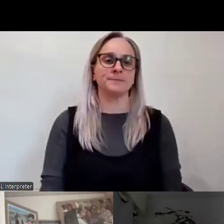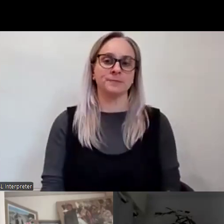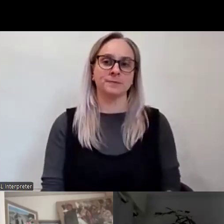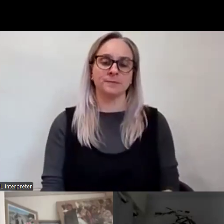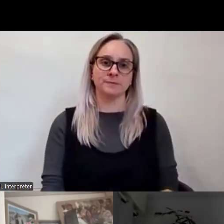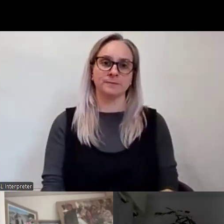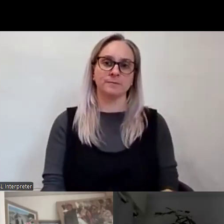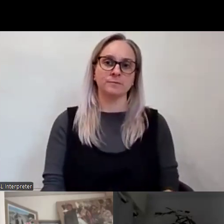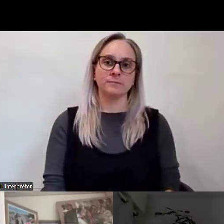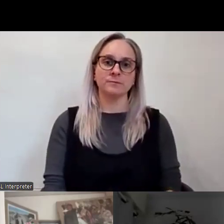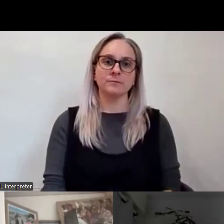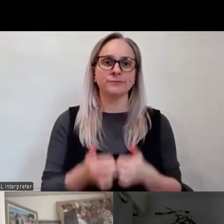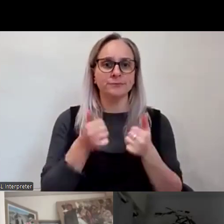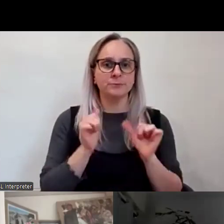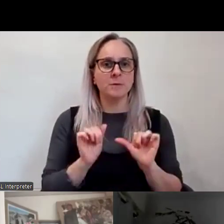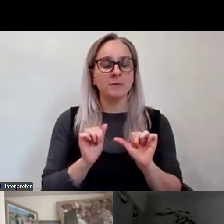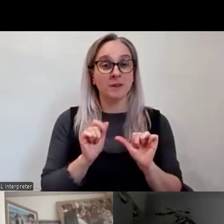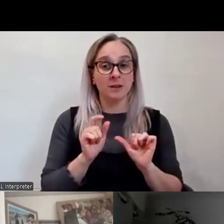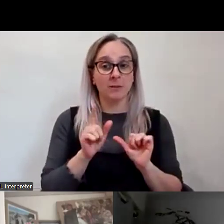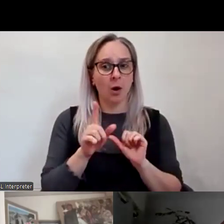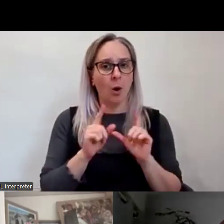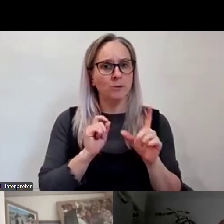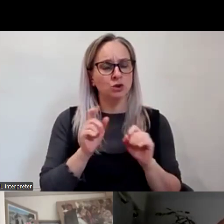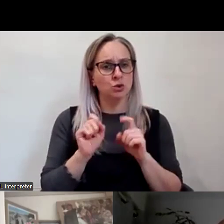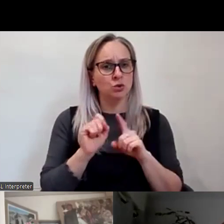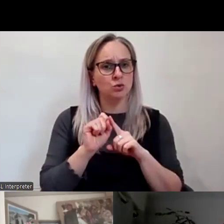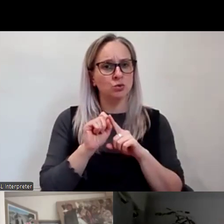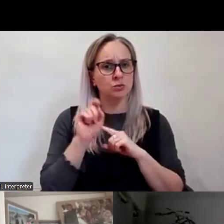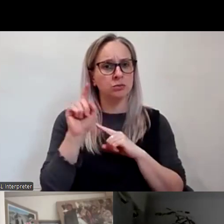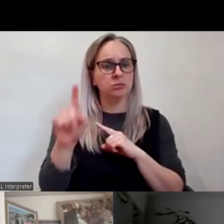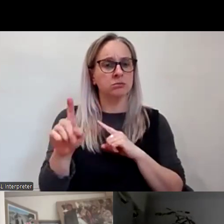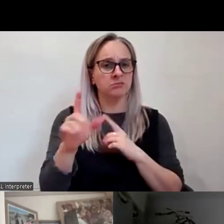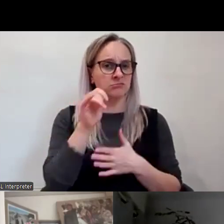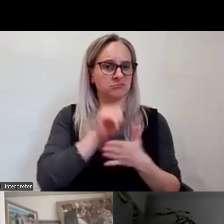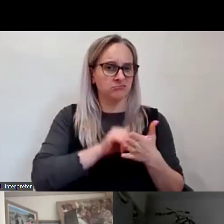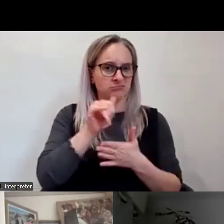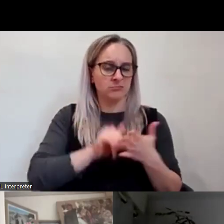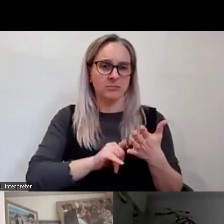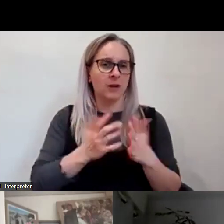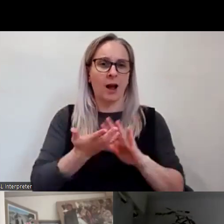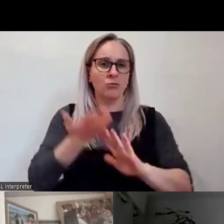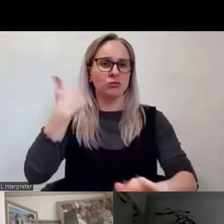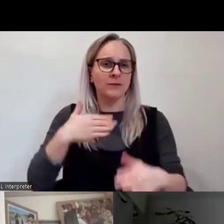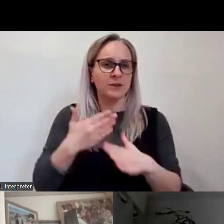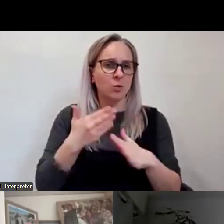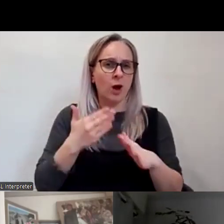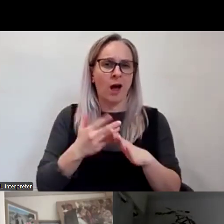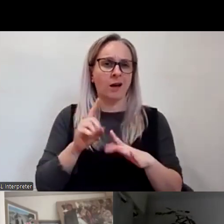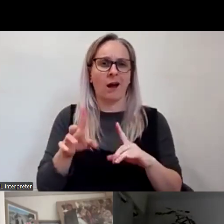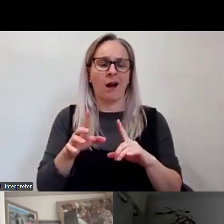Will there be an option to send documentation of previous work, such as exhibition installations, community